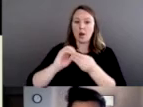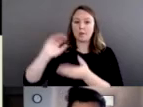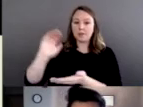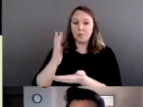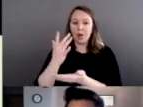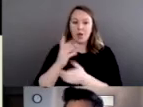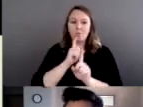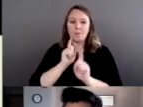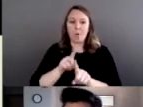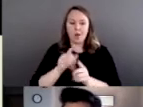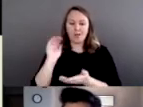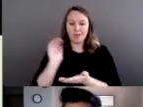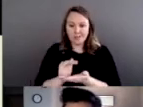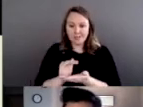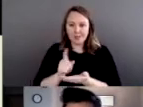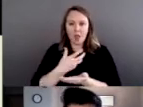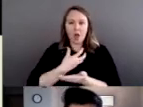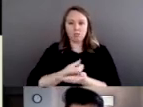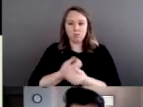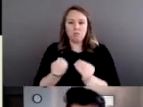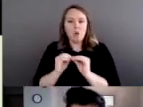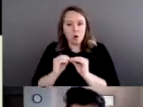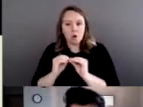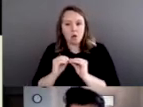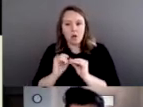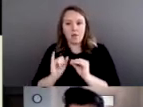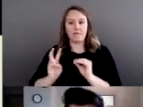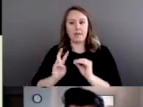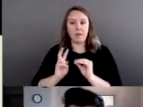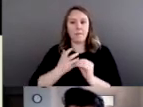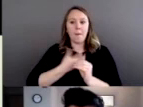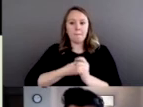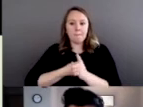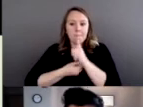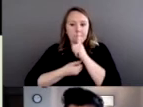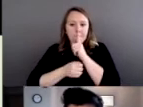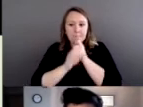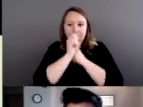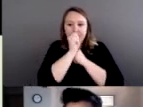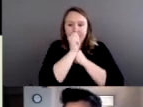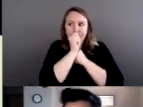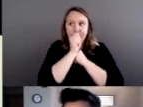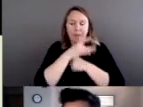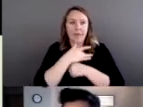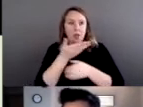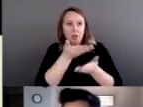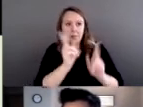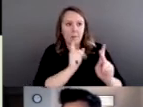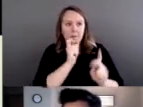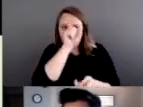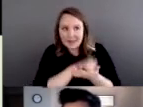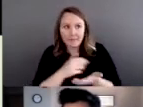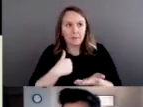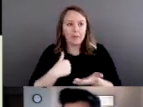reported. You know, there's that stigma again. They think they're not going to be believed. You know, they feel